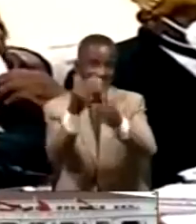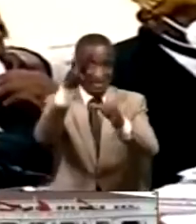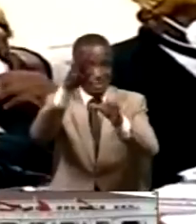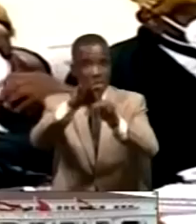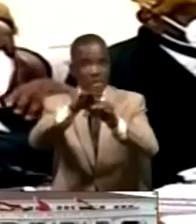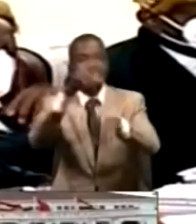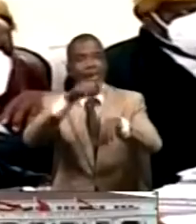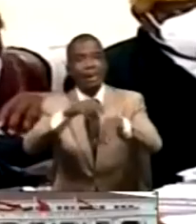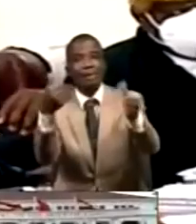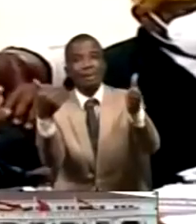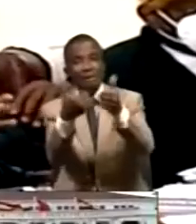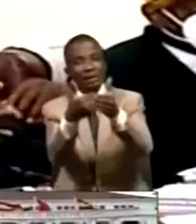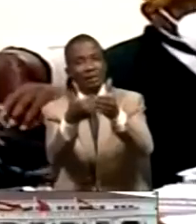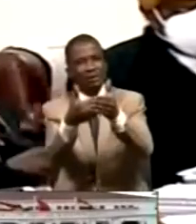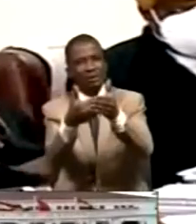December elections,